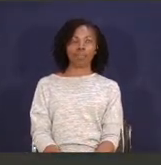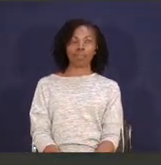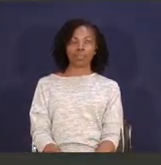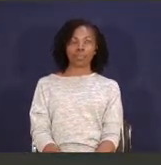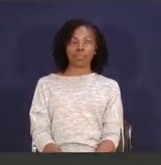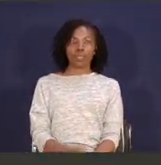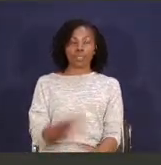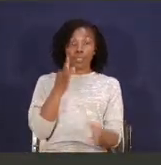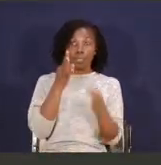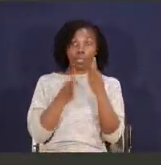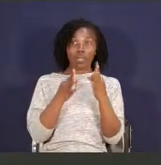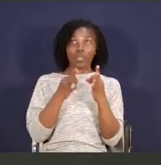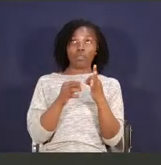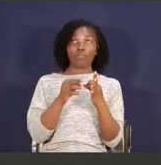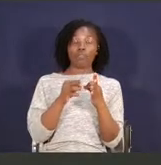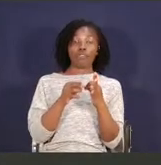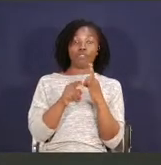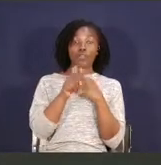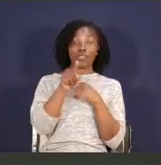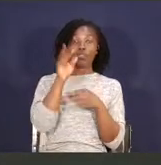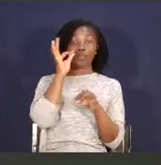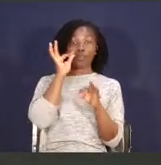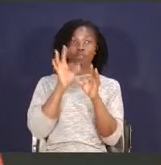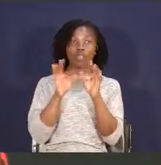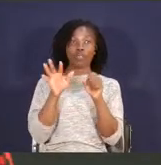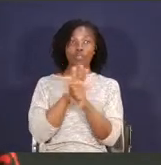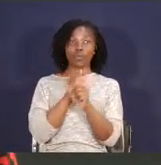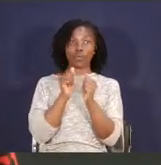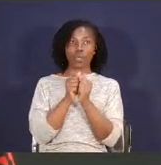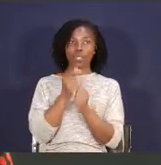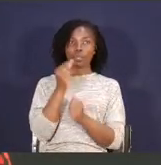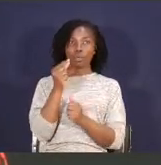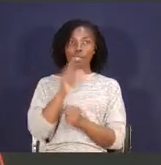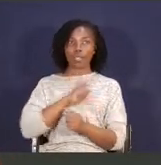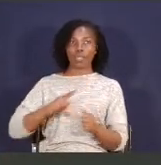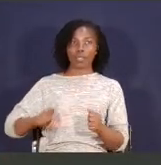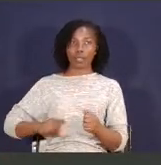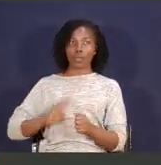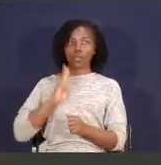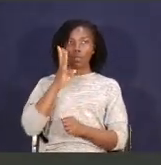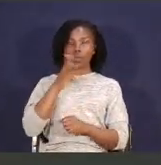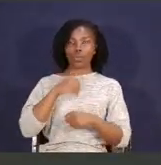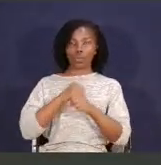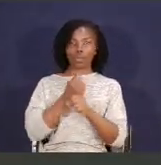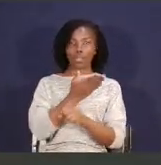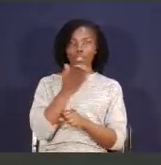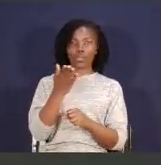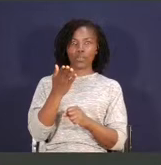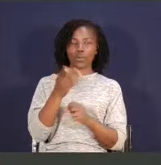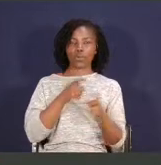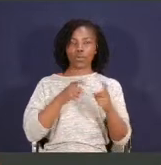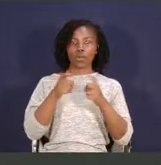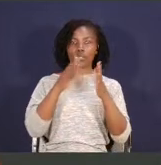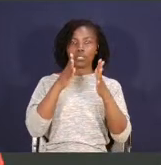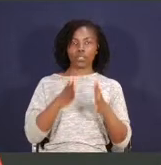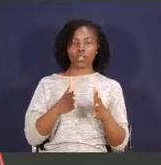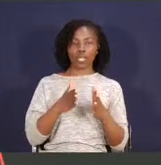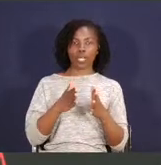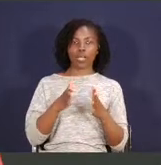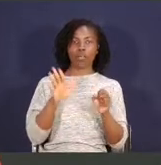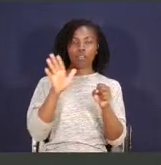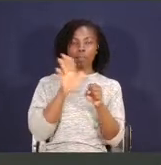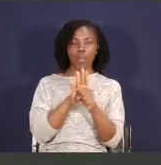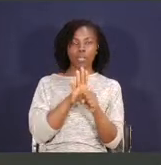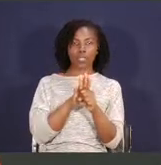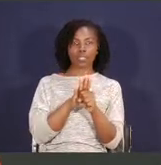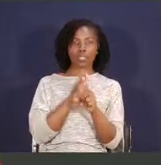If you are faithful with little, God will make you ruler over much. What a powerful word we have received from our